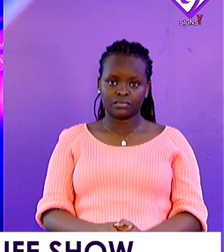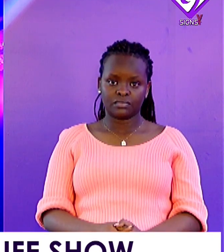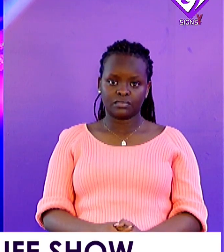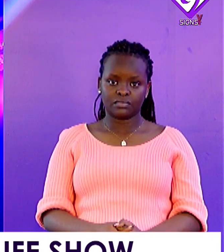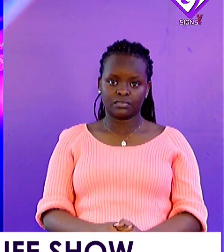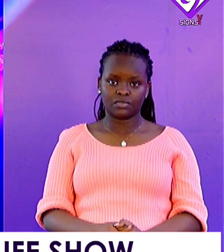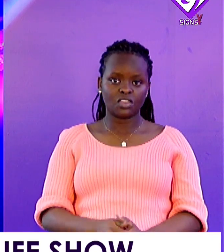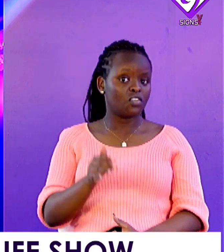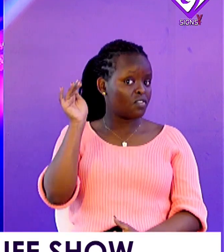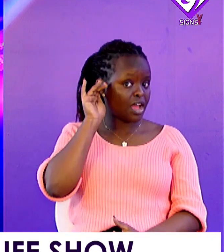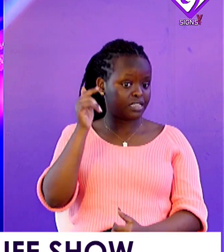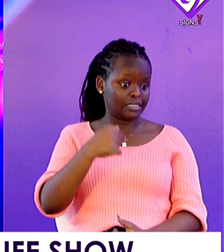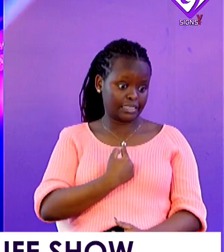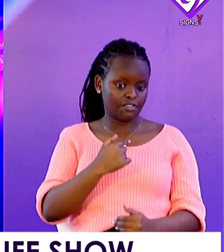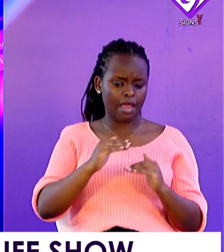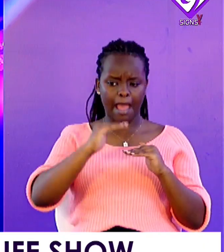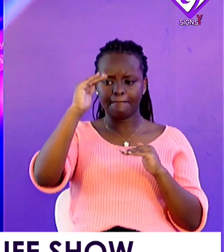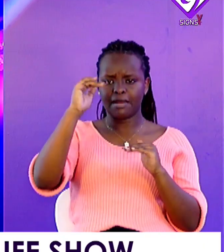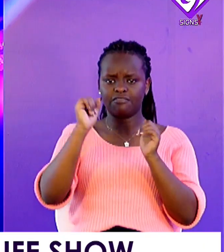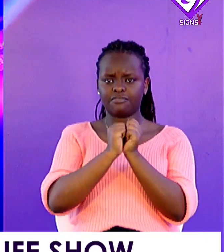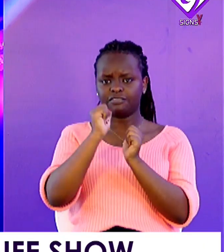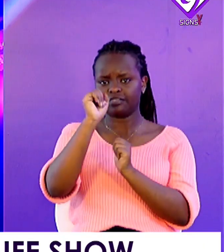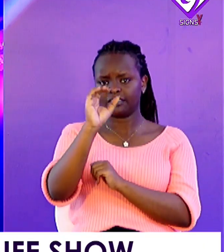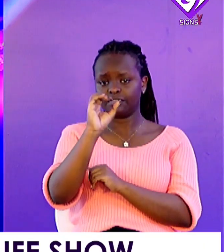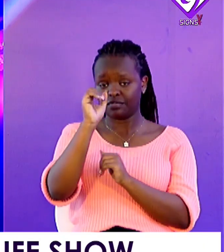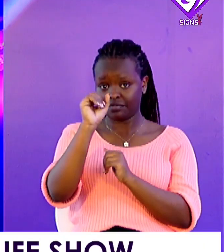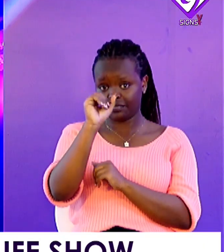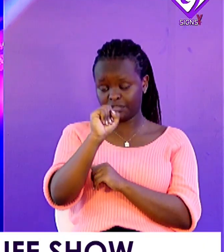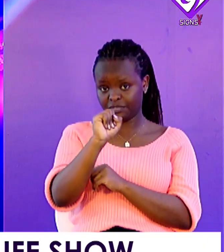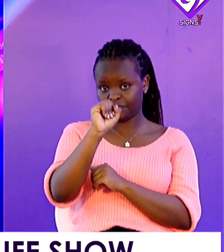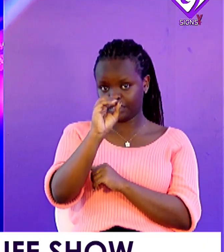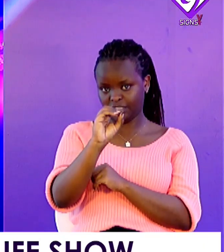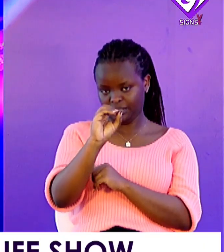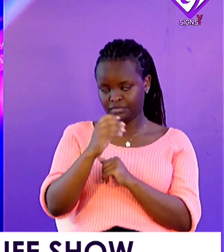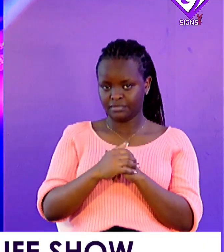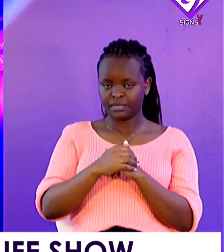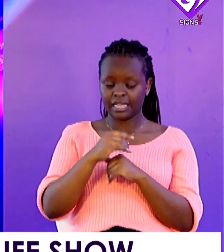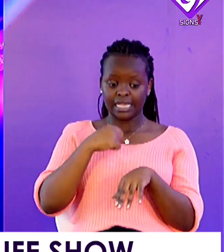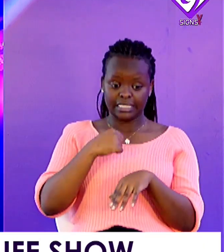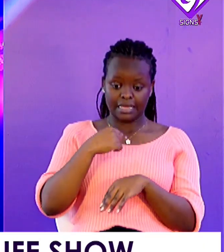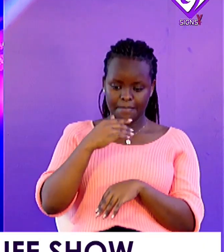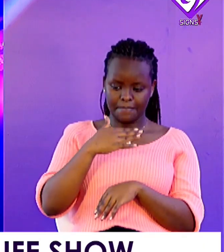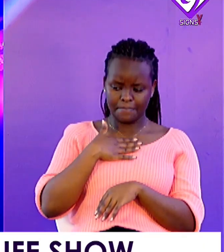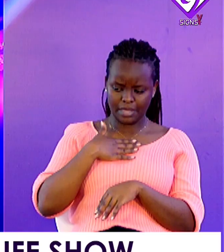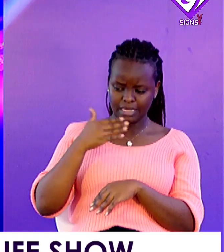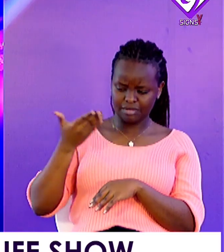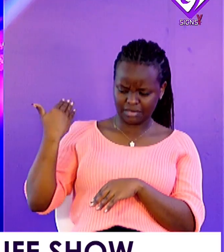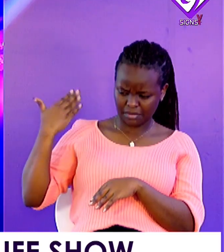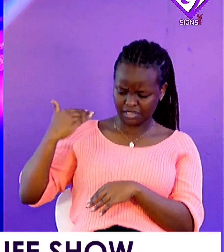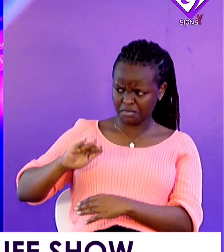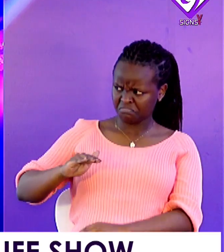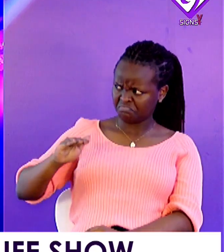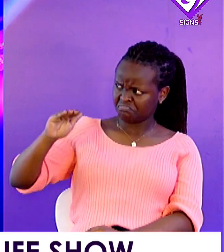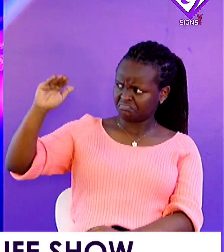50. At my age, when we were growing up, going to church was not